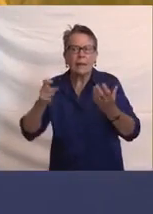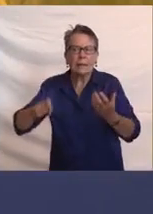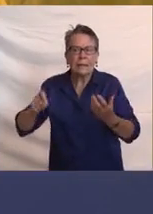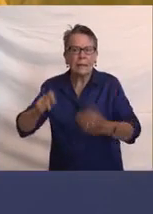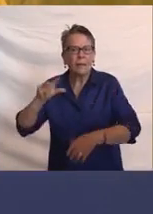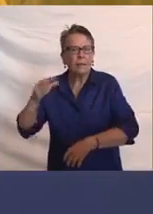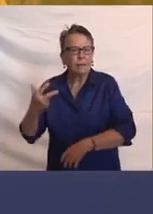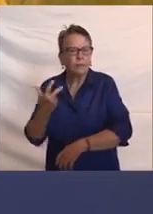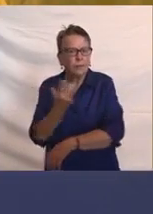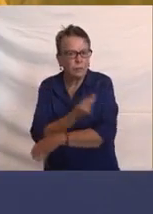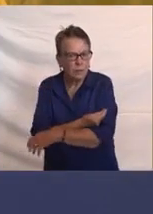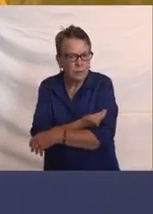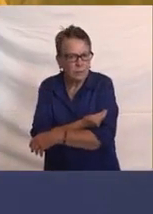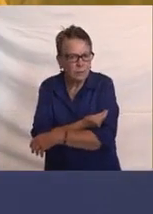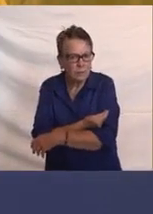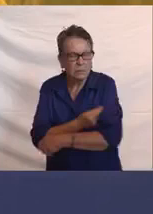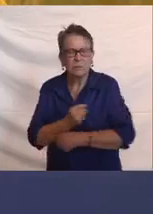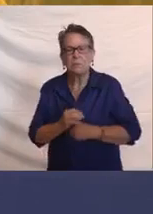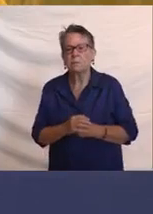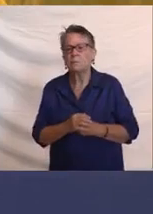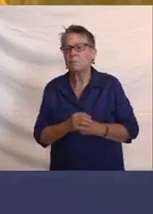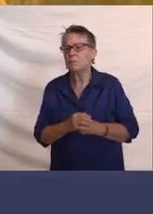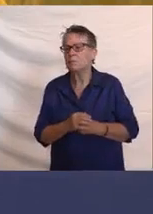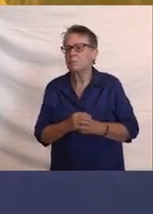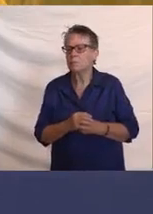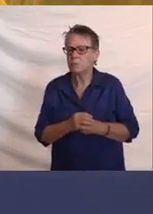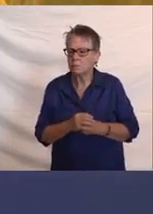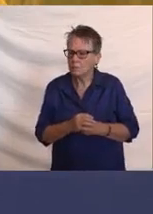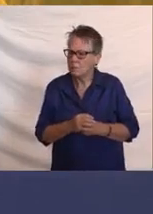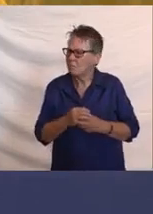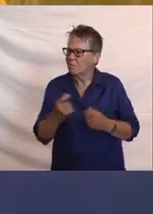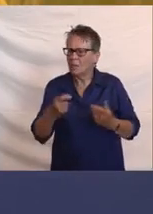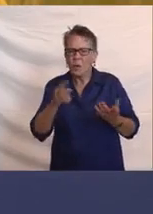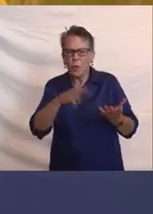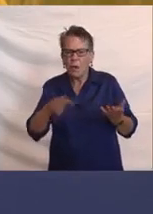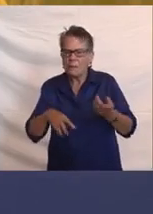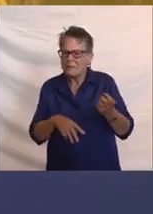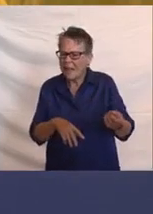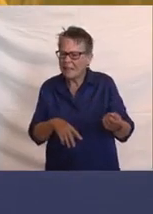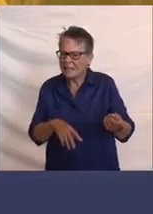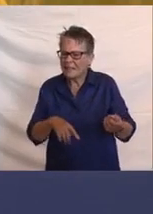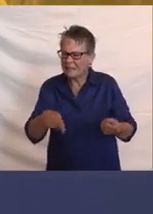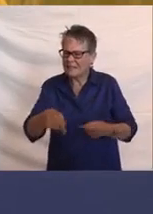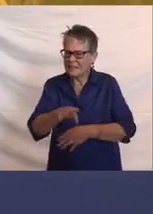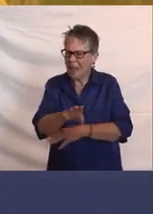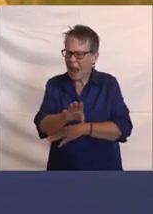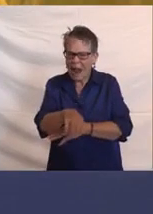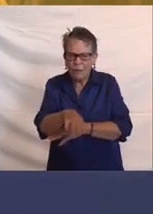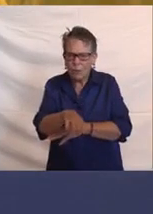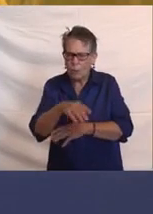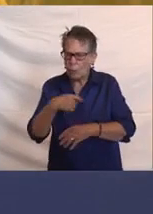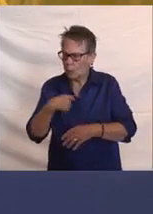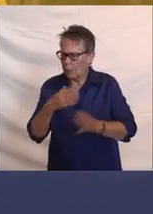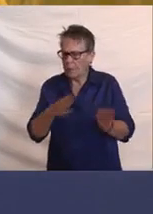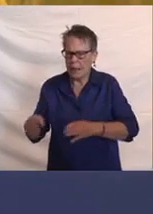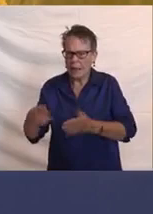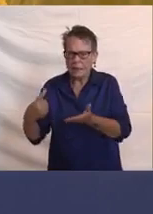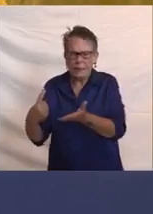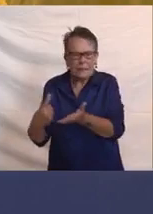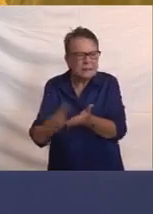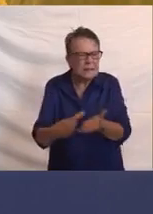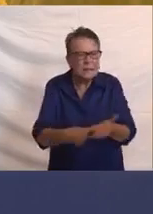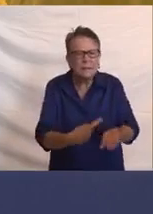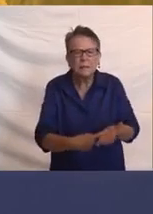I think there's a review of the dashboard this afternoon, I'm told, and that hopes to be up and running in the next number of days in schools. And I think it will include the